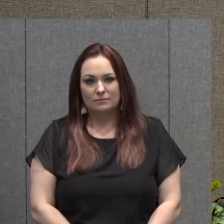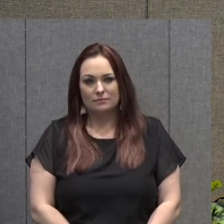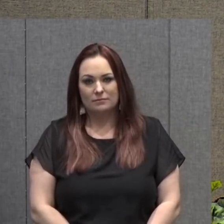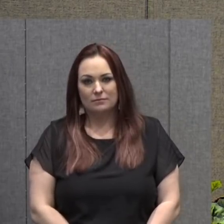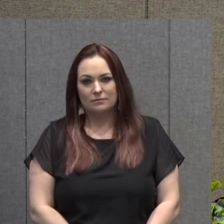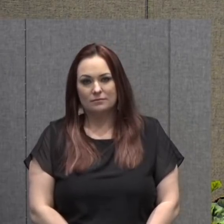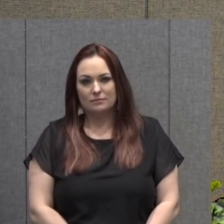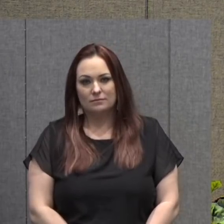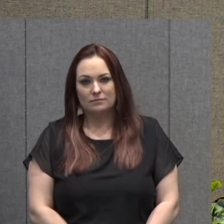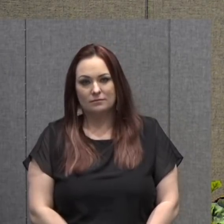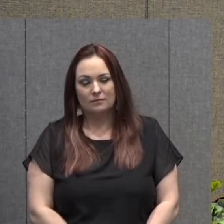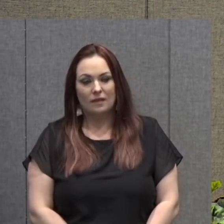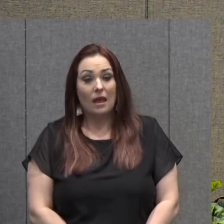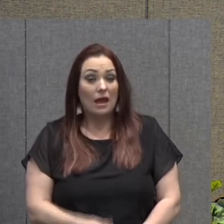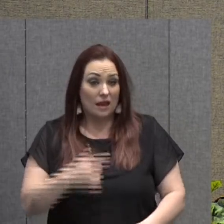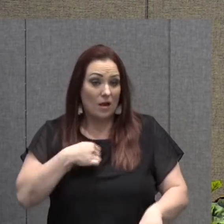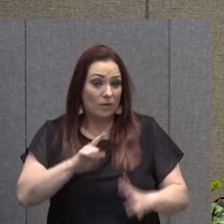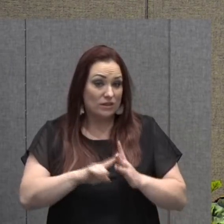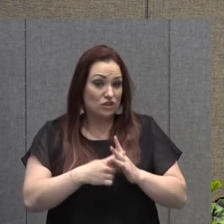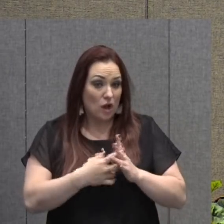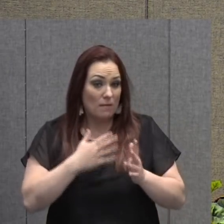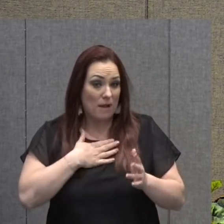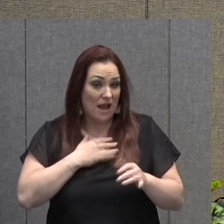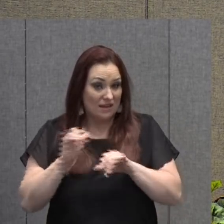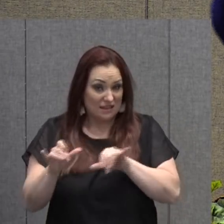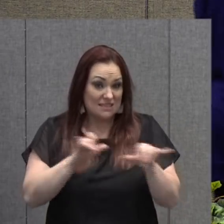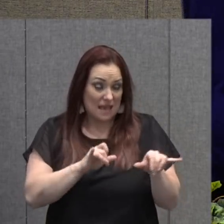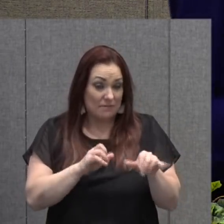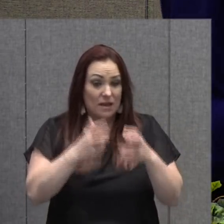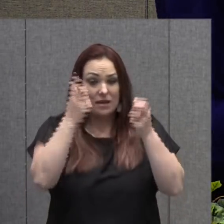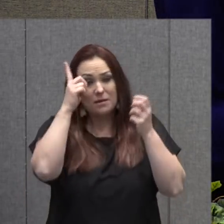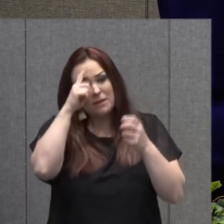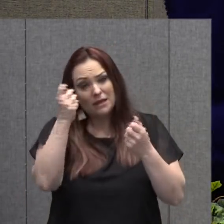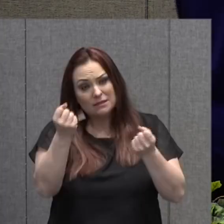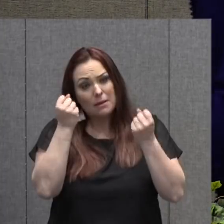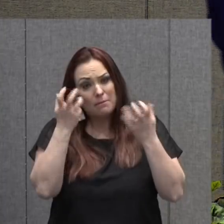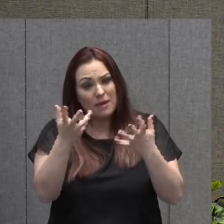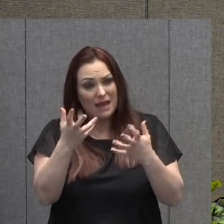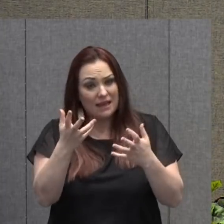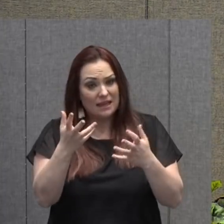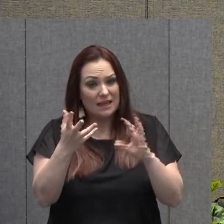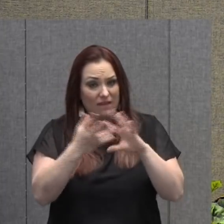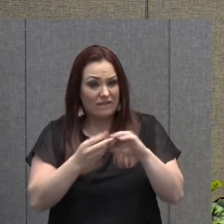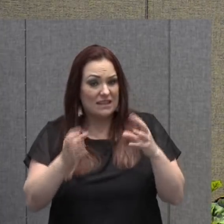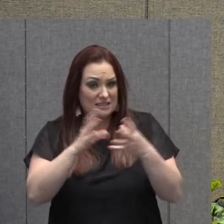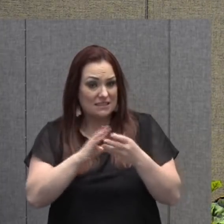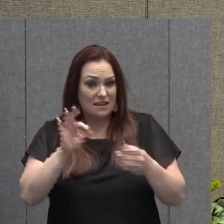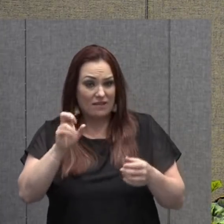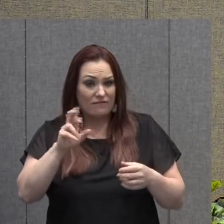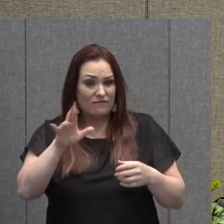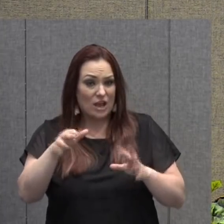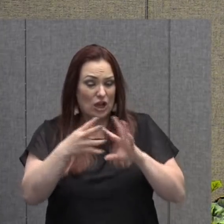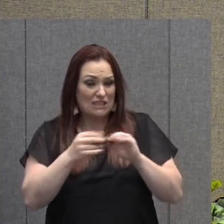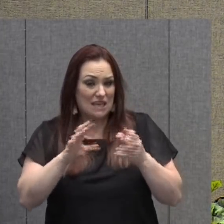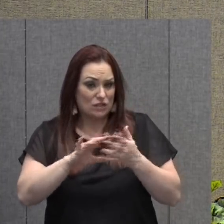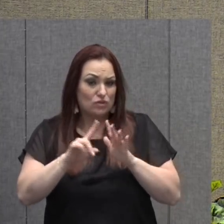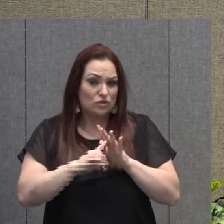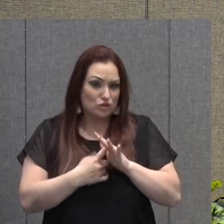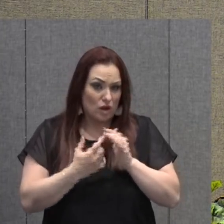once upon a time, because a lot of fairy tales start with that, right? And I'm going to say there were